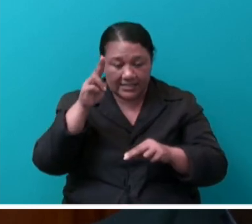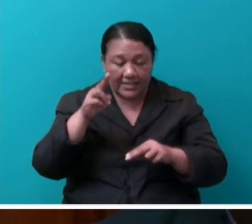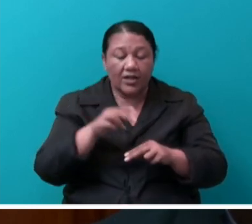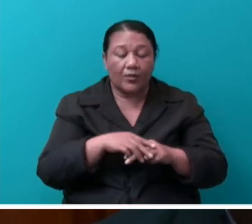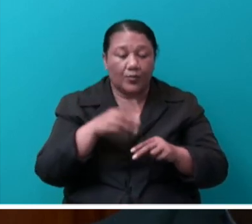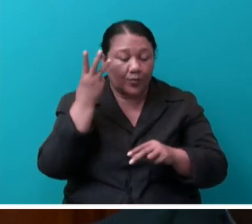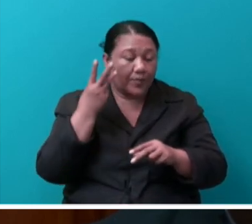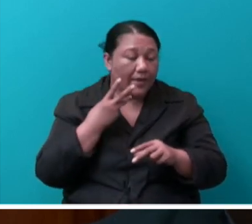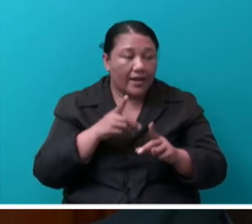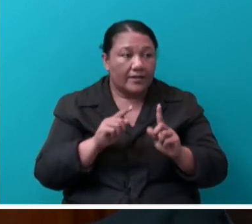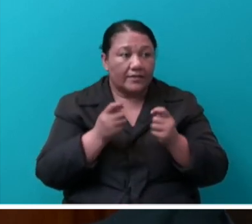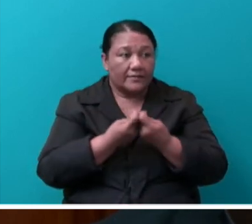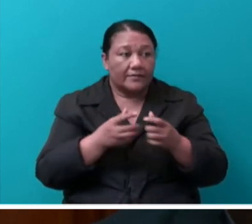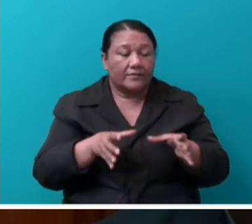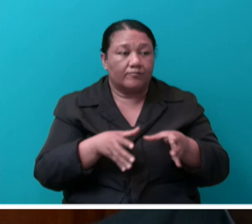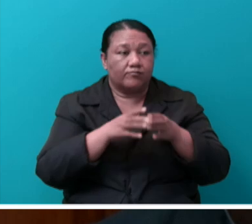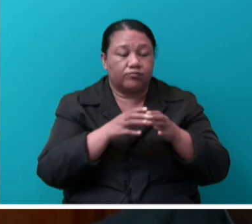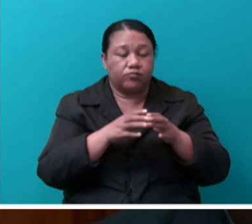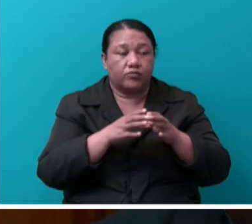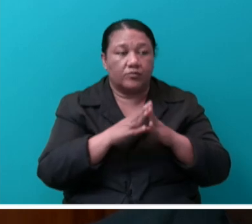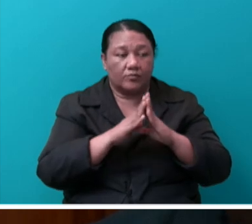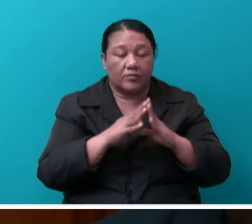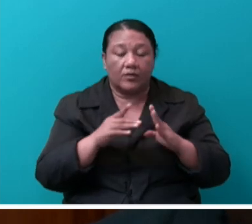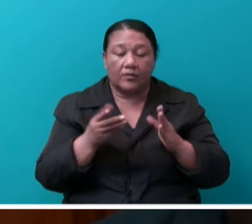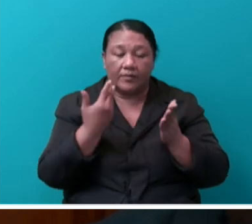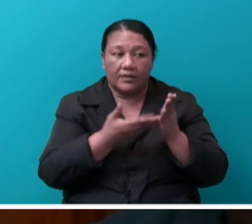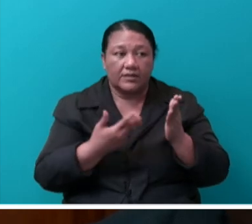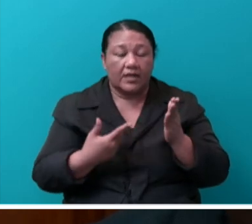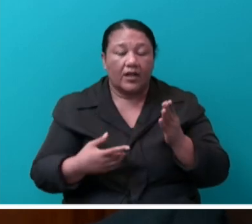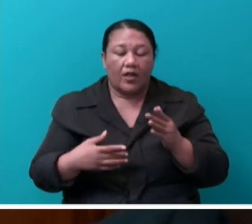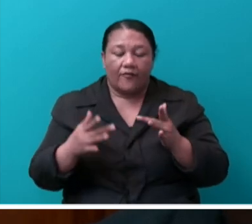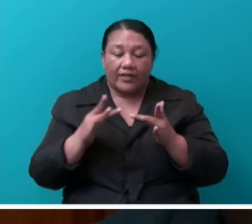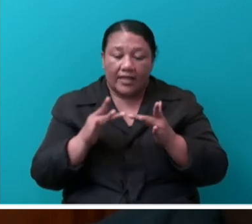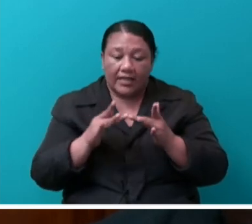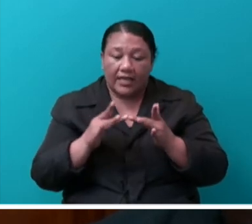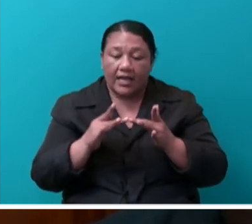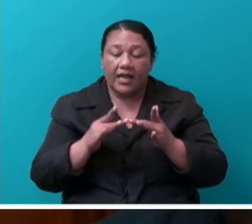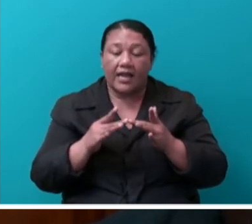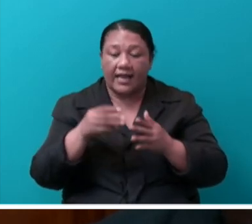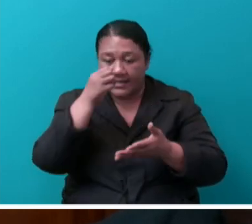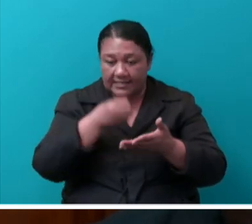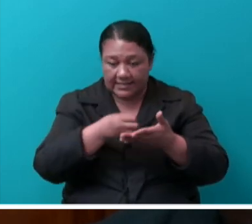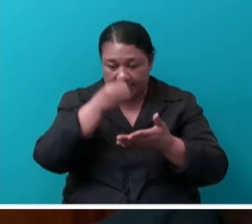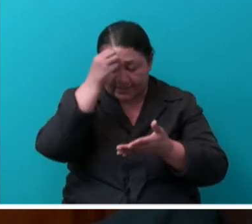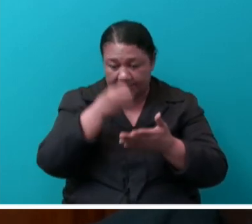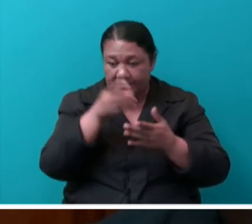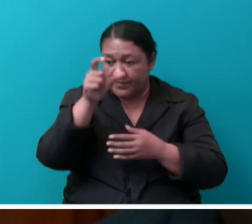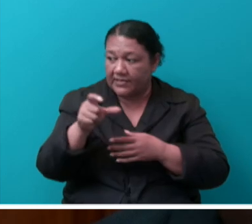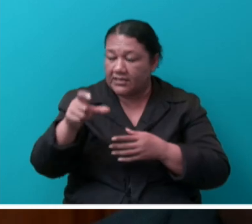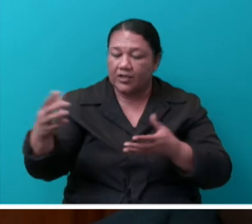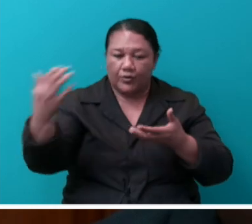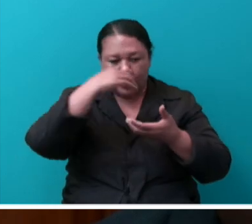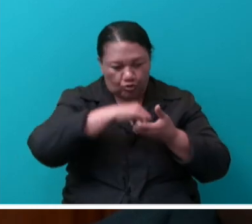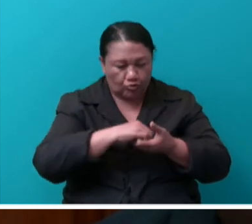all players, and I wish to acknowledge the continued support and technical expertise of the NAP Secretariat as well